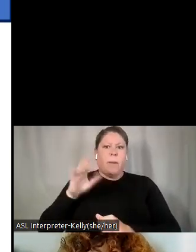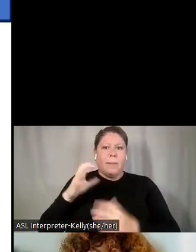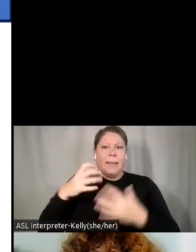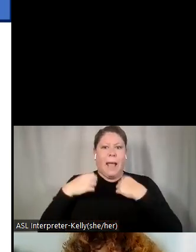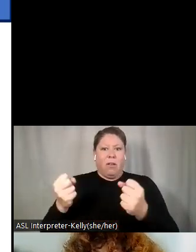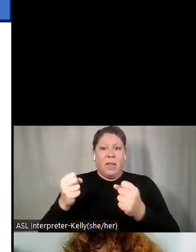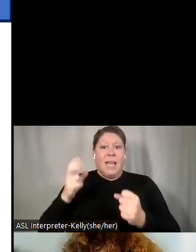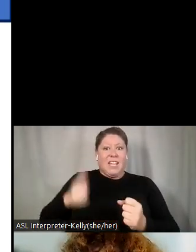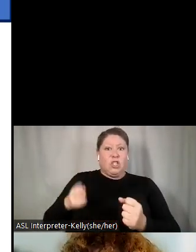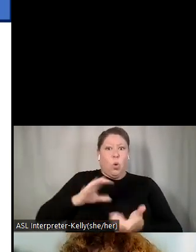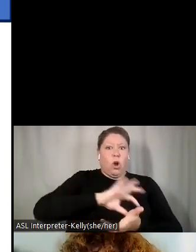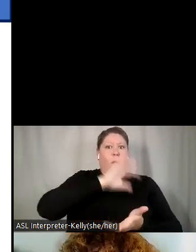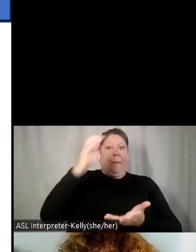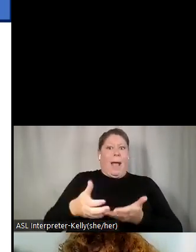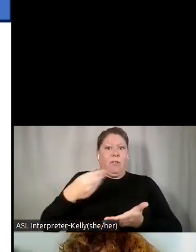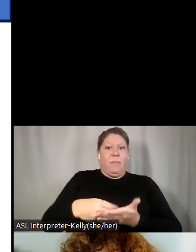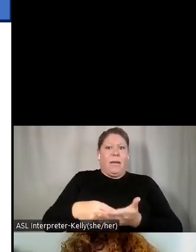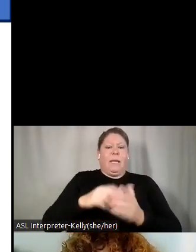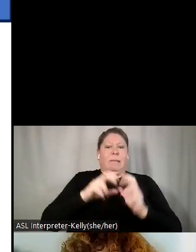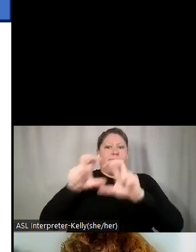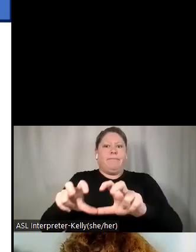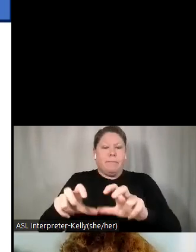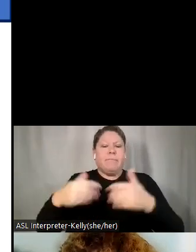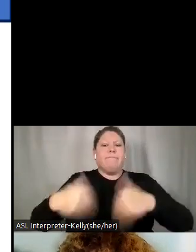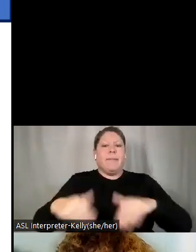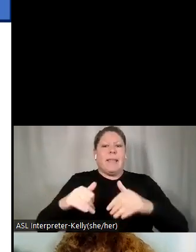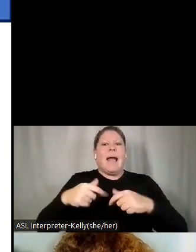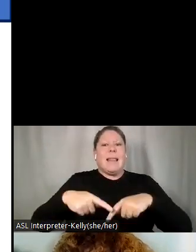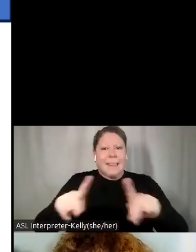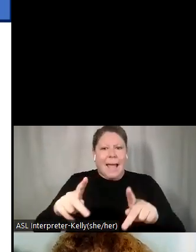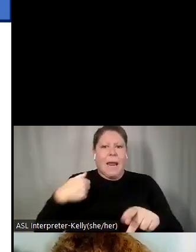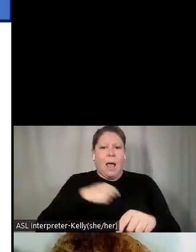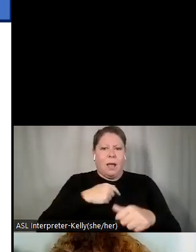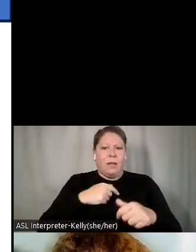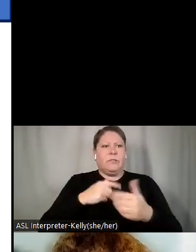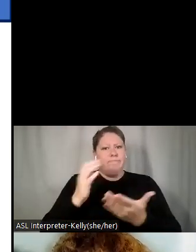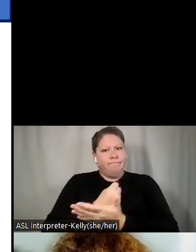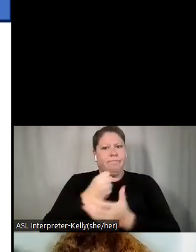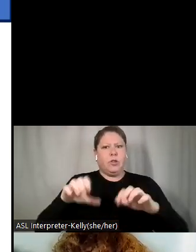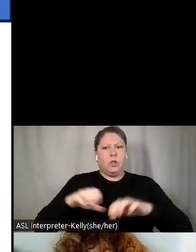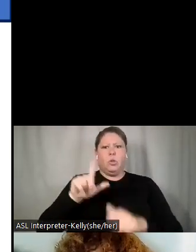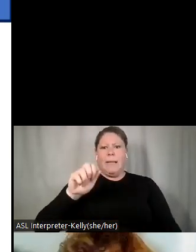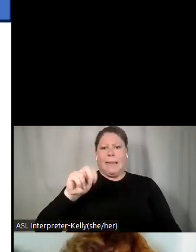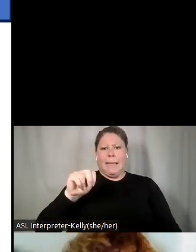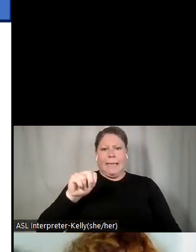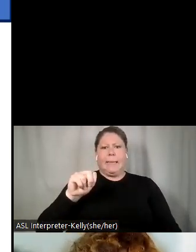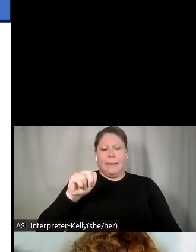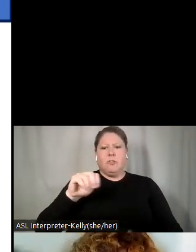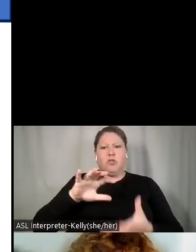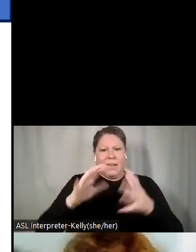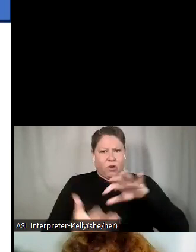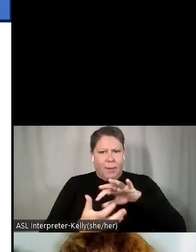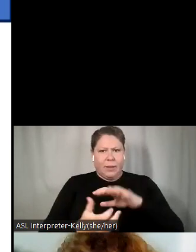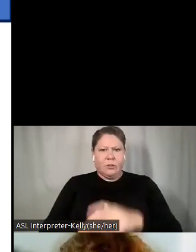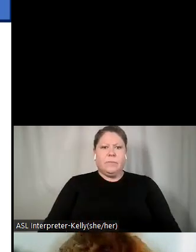was another really important element that allowed for the lean transformation to start to crystallize and begin to take